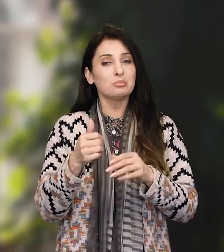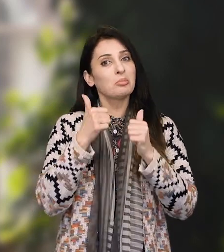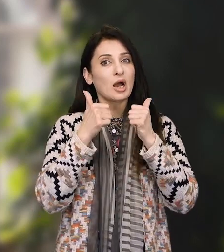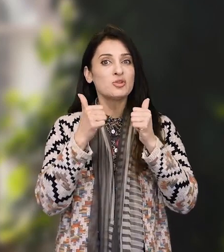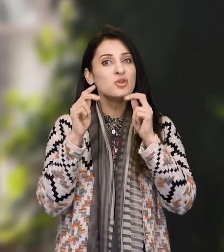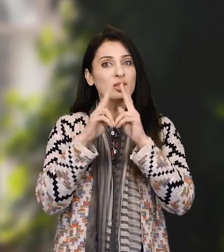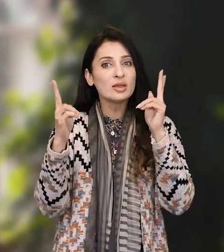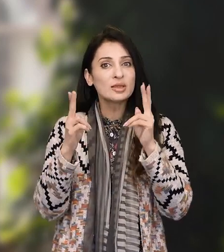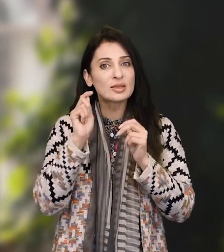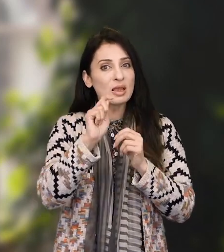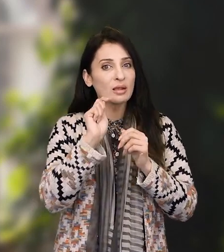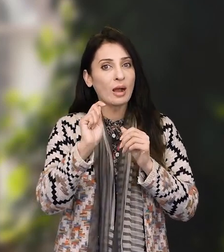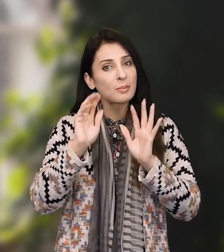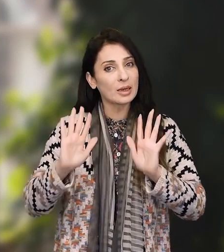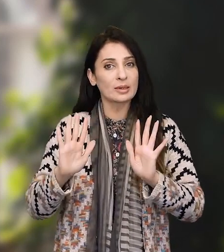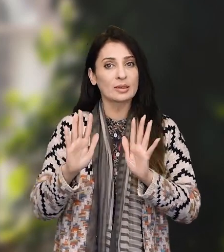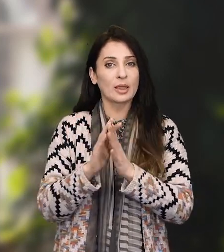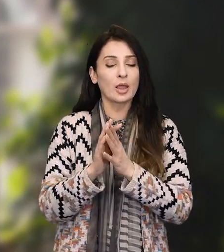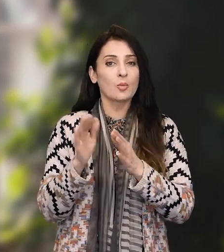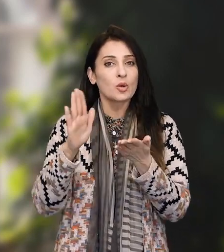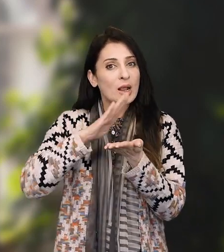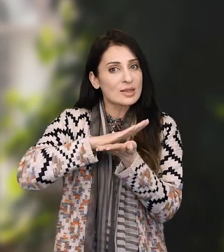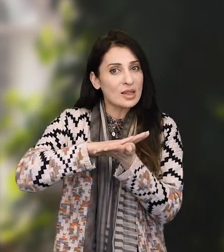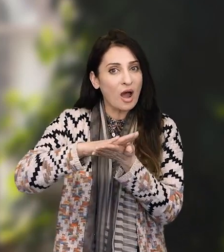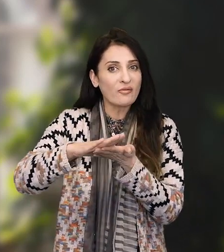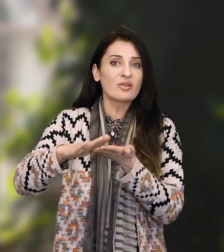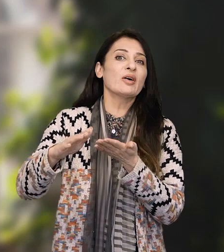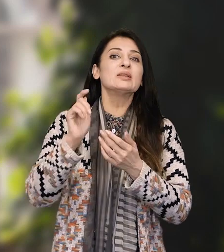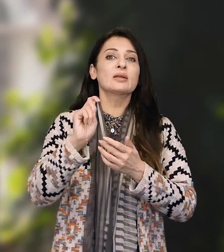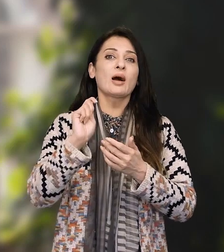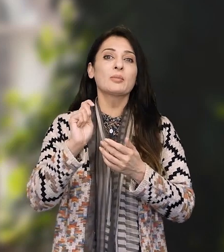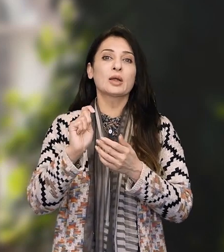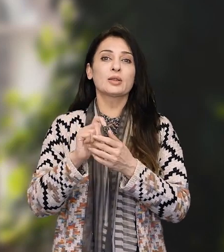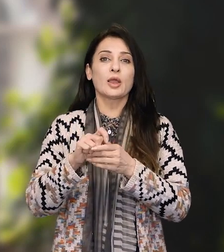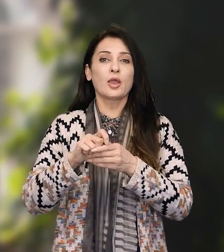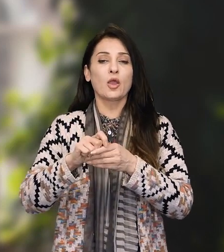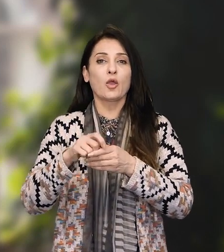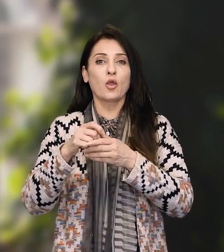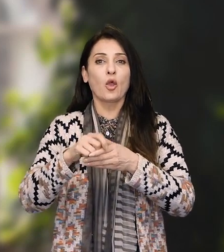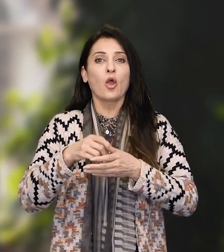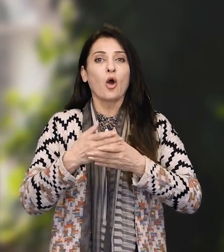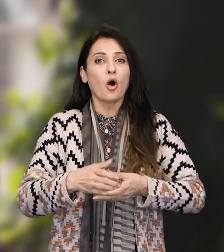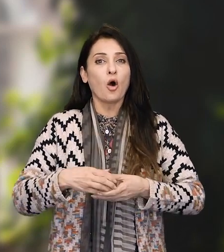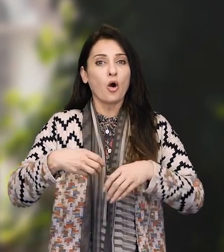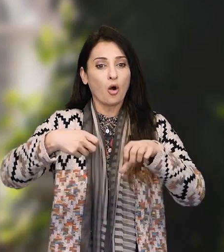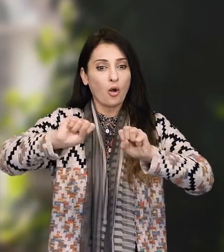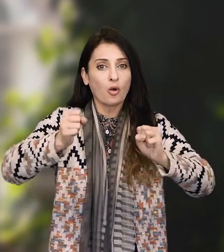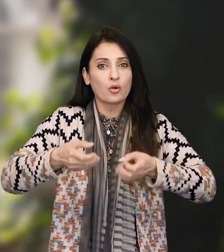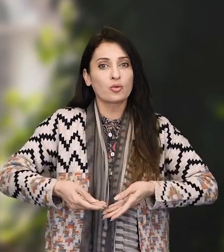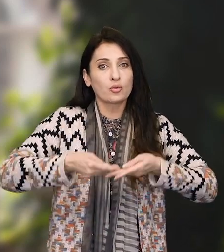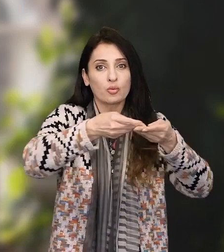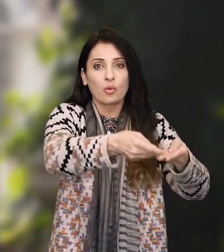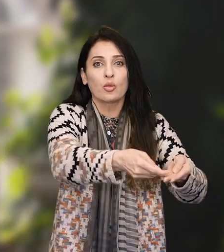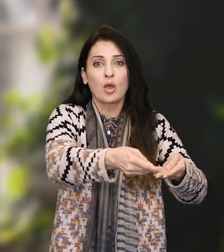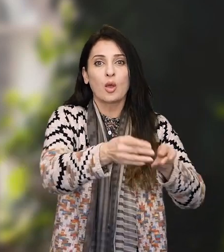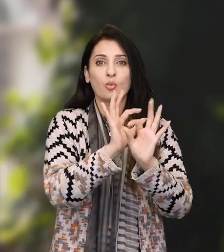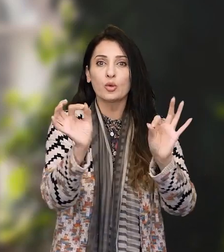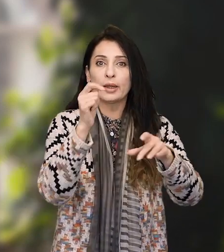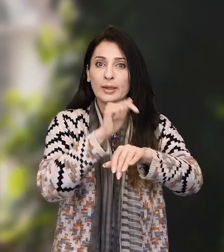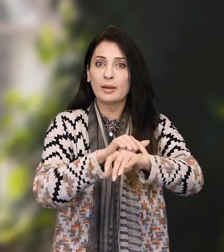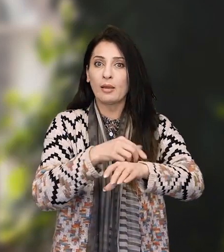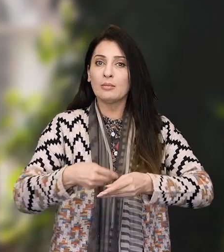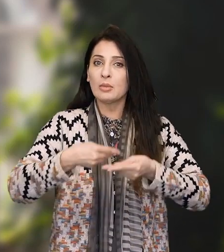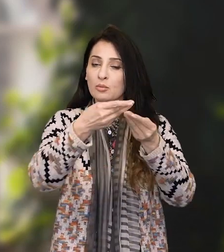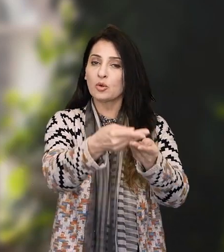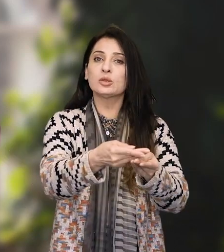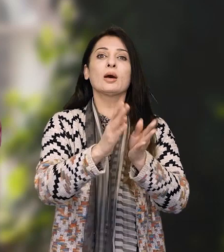do follow good protocols, they follow proper hygiene protocols, they're doing great delivery services. So I